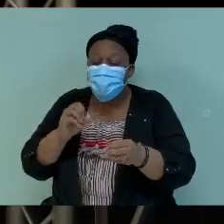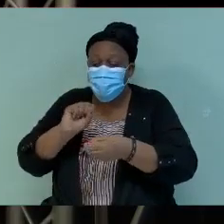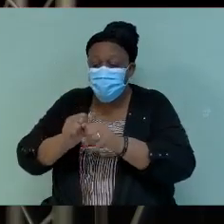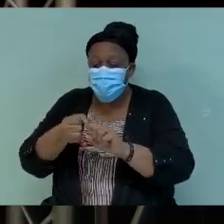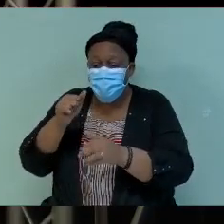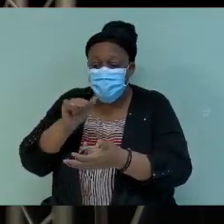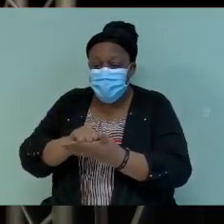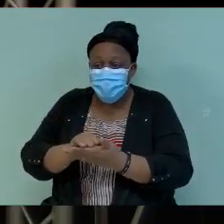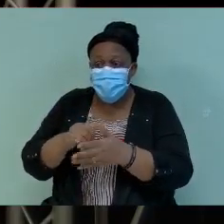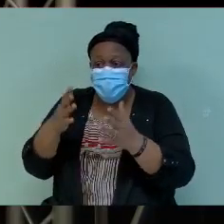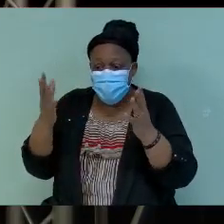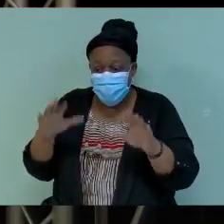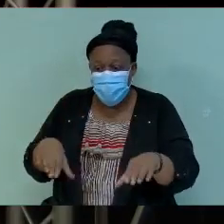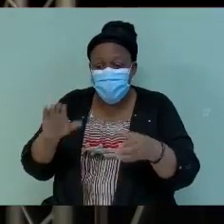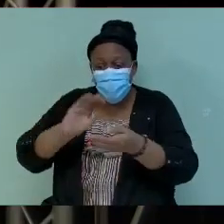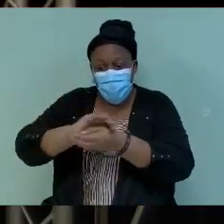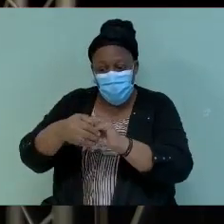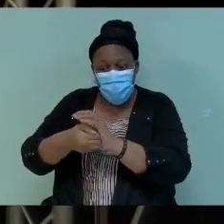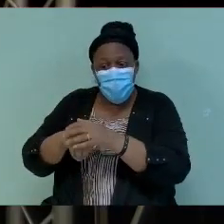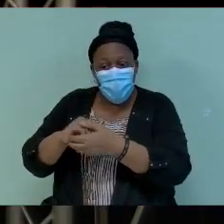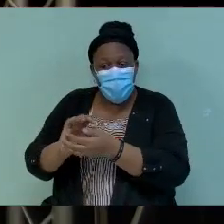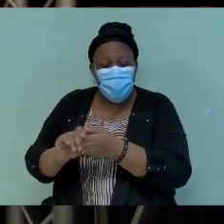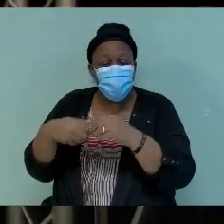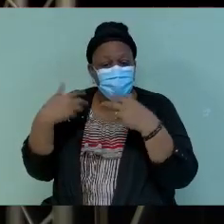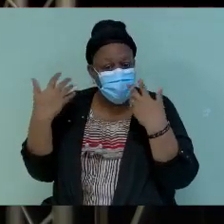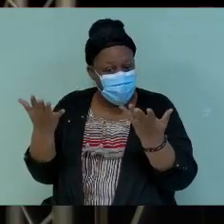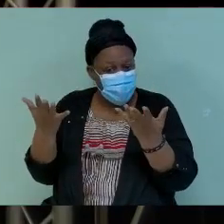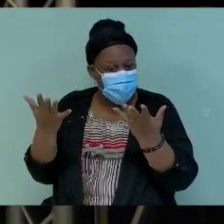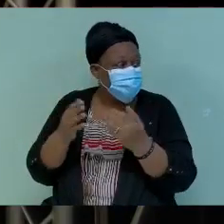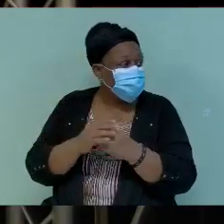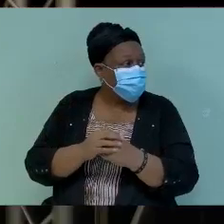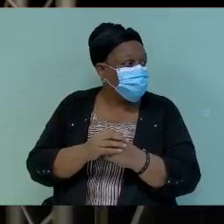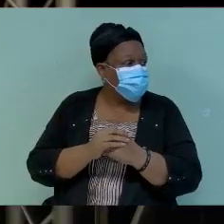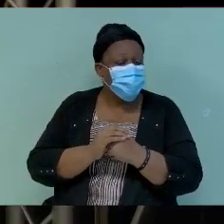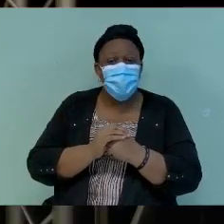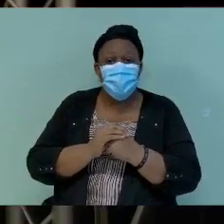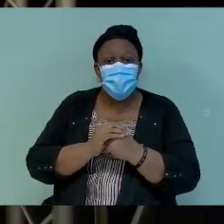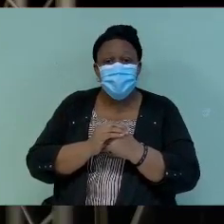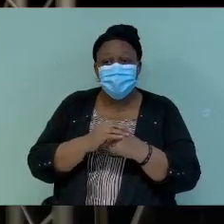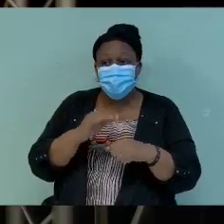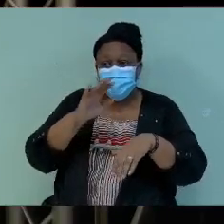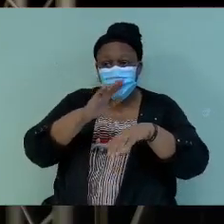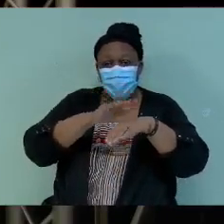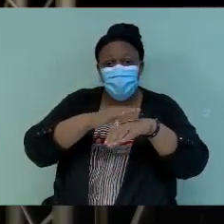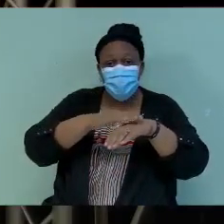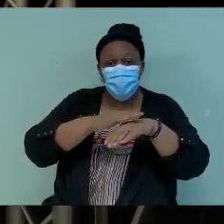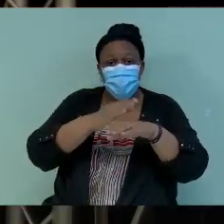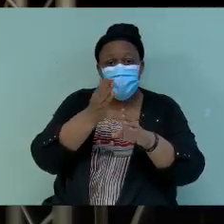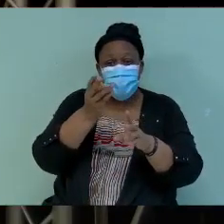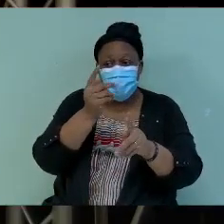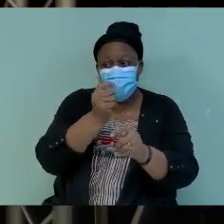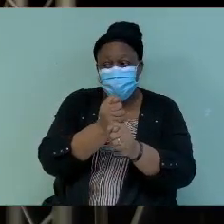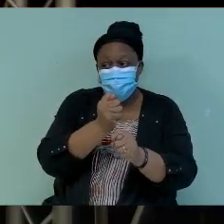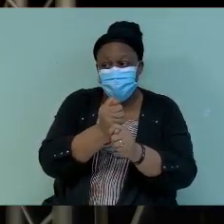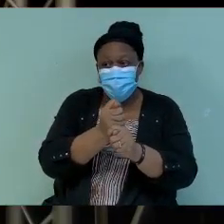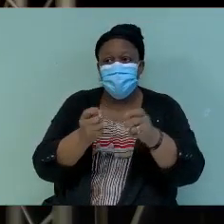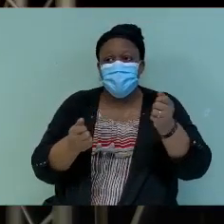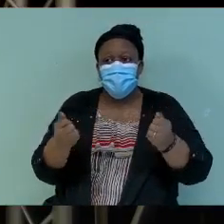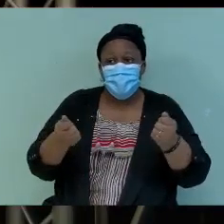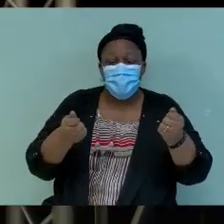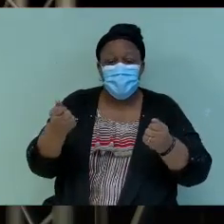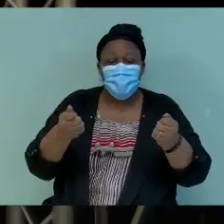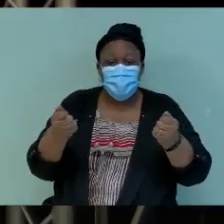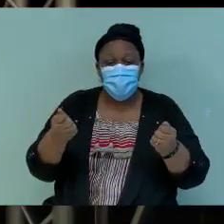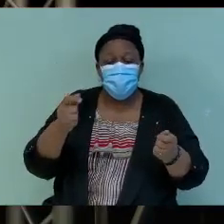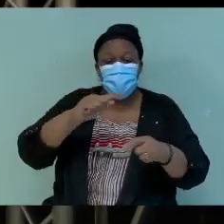necessary water stations by which the staff had the opportunity to wash their hands during the course of